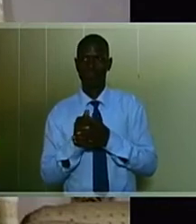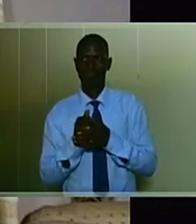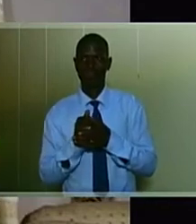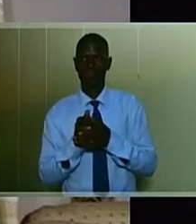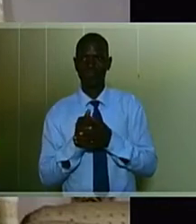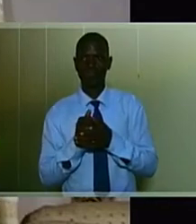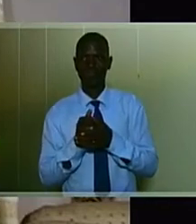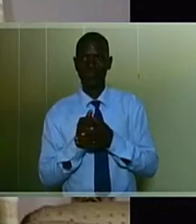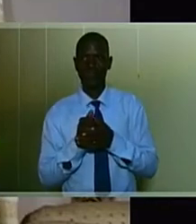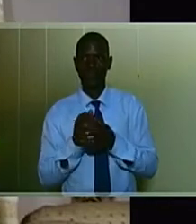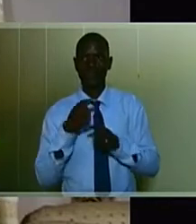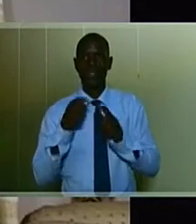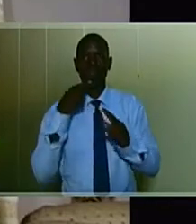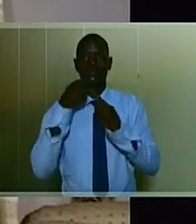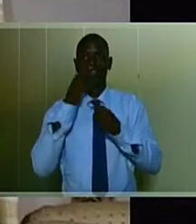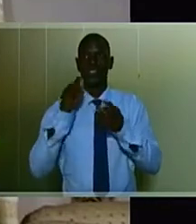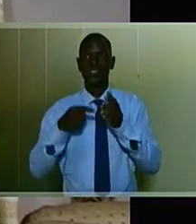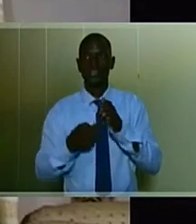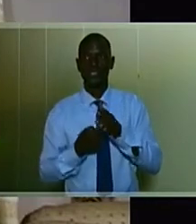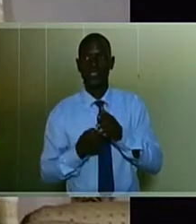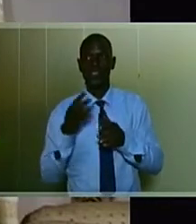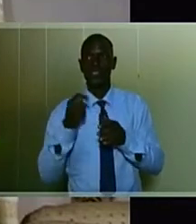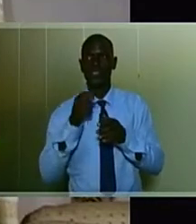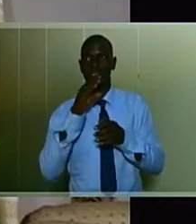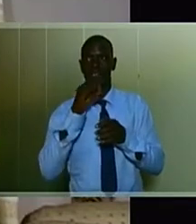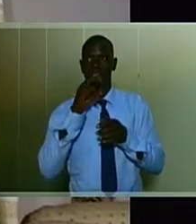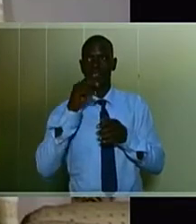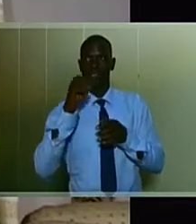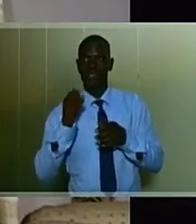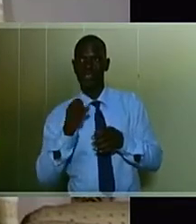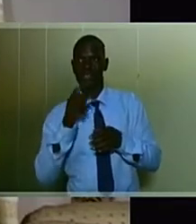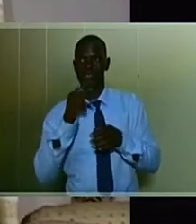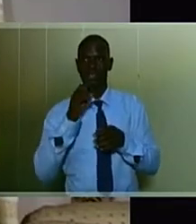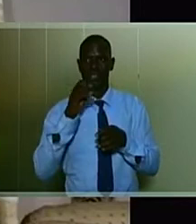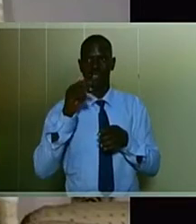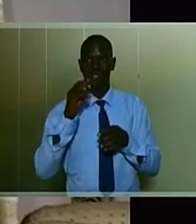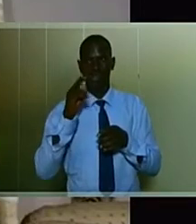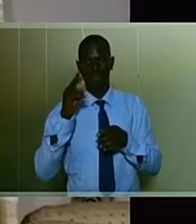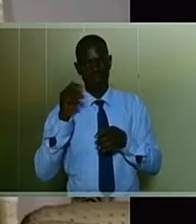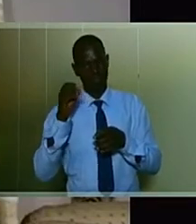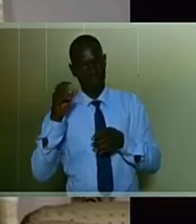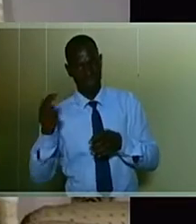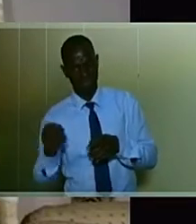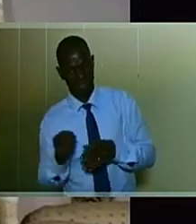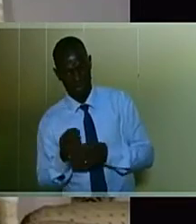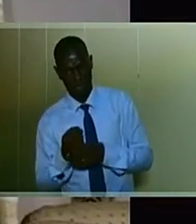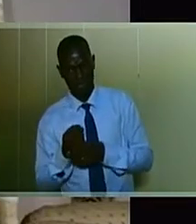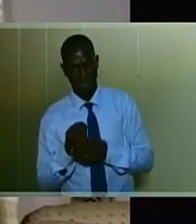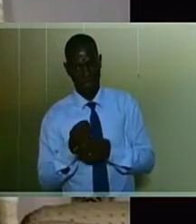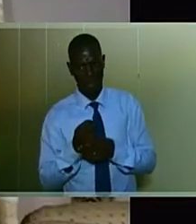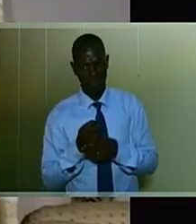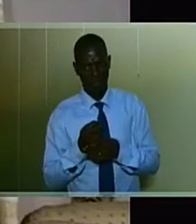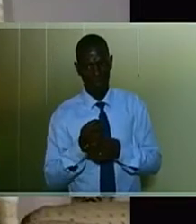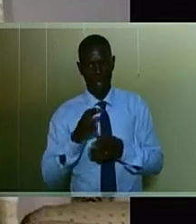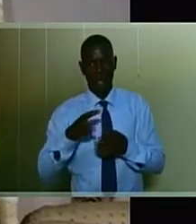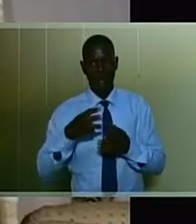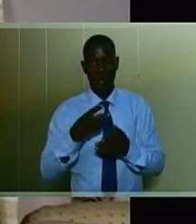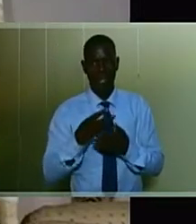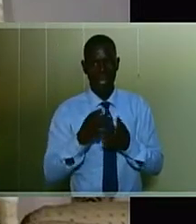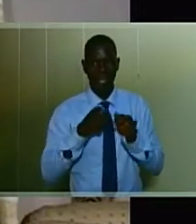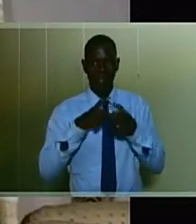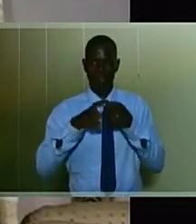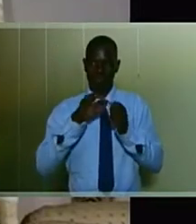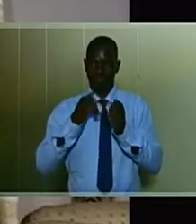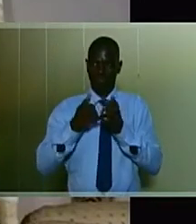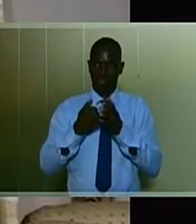there. But the point remains that there is a constitutional provision as allowed by Section 58, sub 5. Whether we are going to activate it or not,